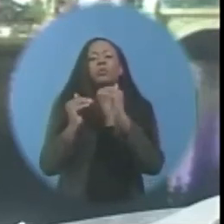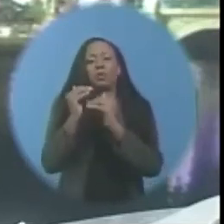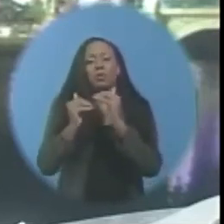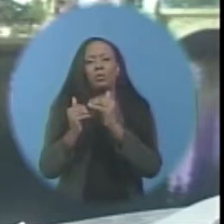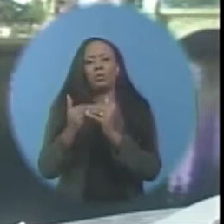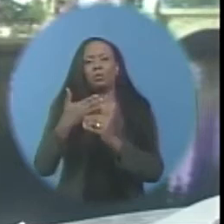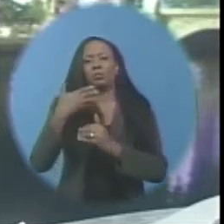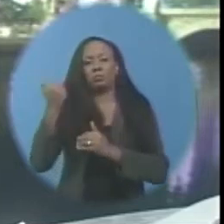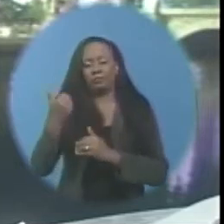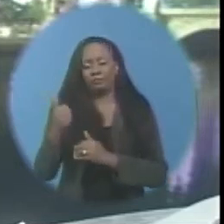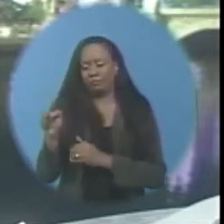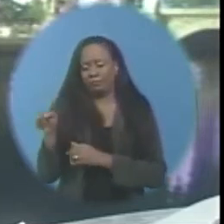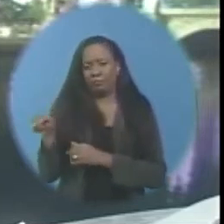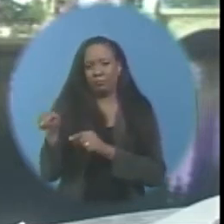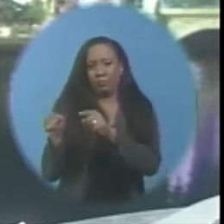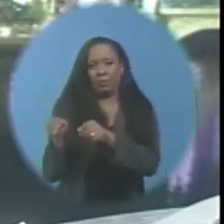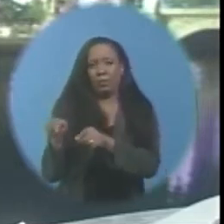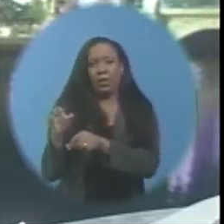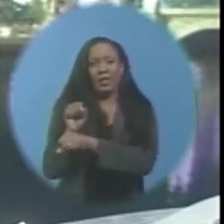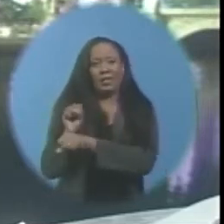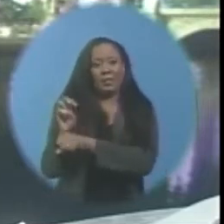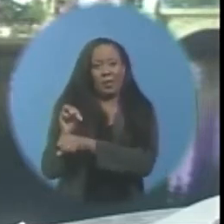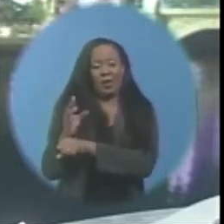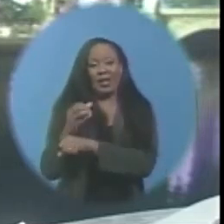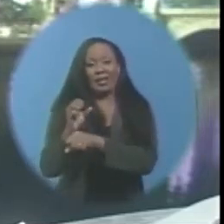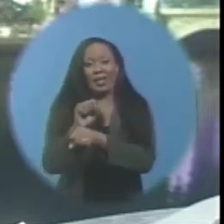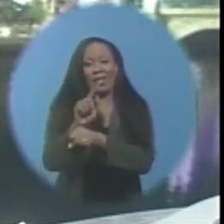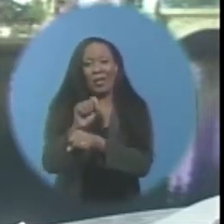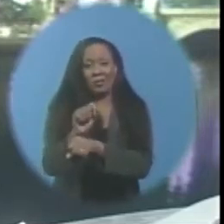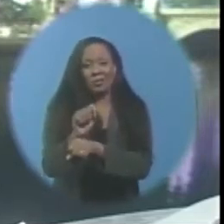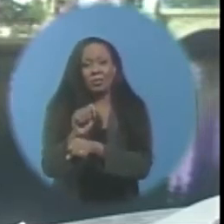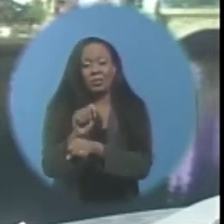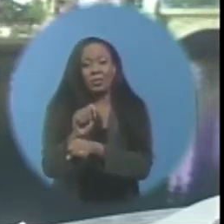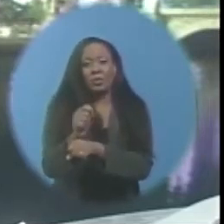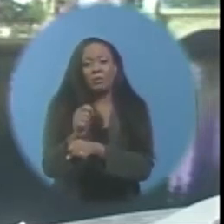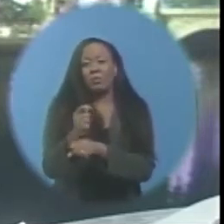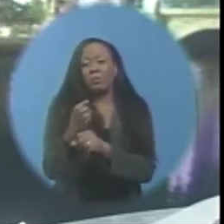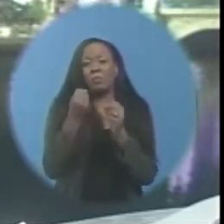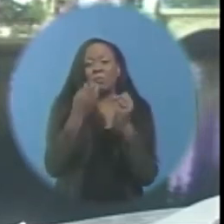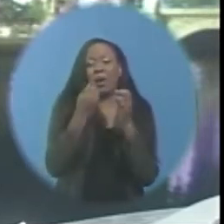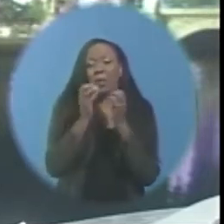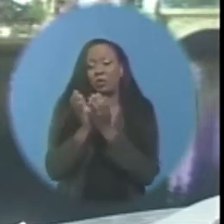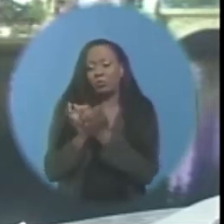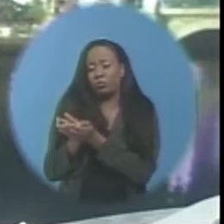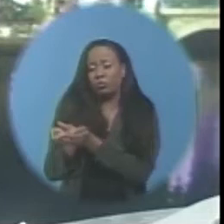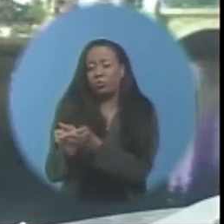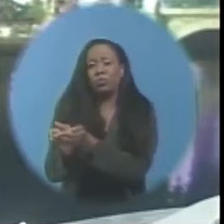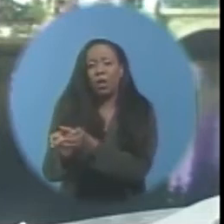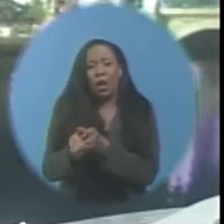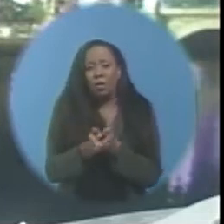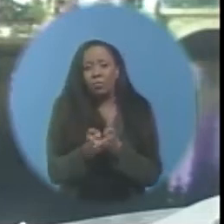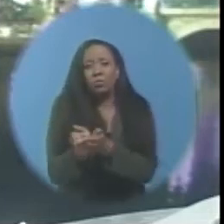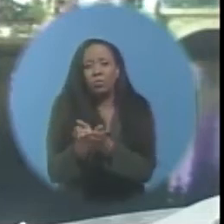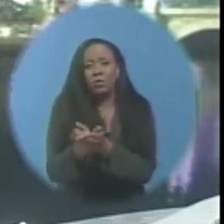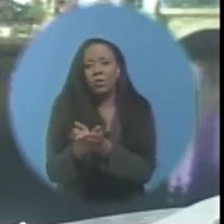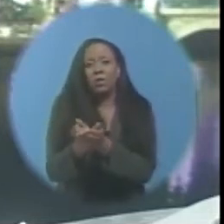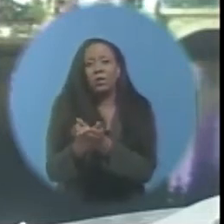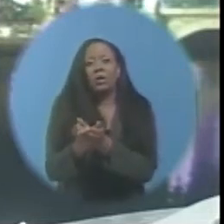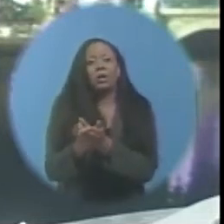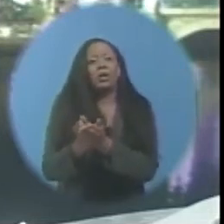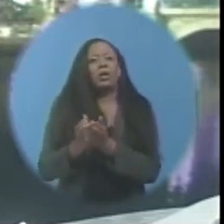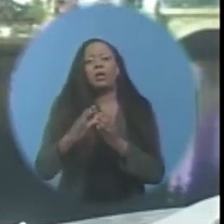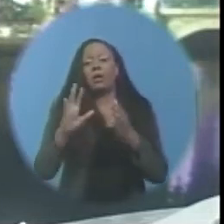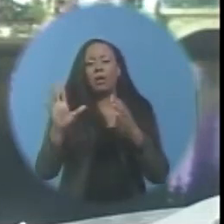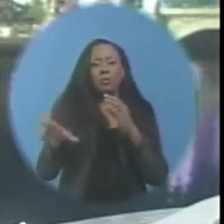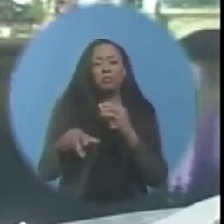of the Caribbean destinations most visited by cruise ships and integral to dozens of cruise itineraries. Each draws more